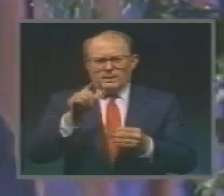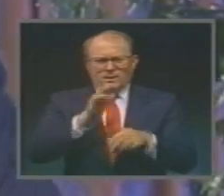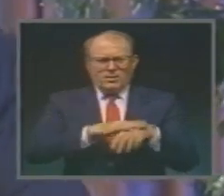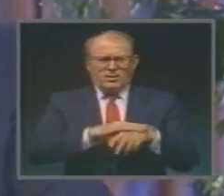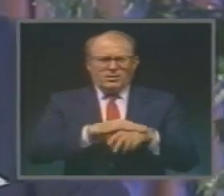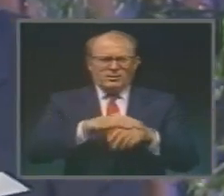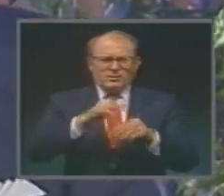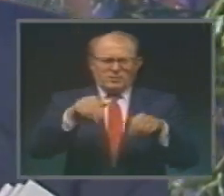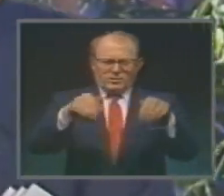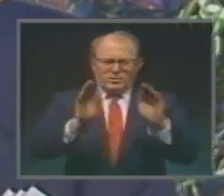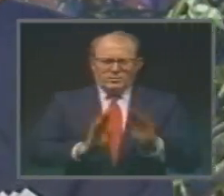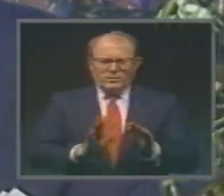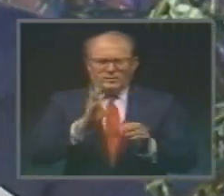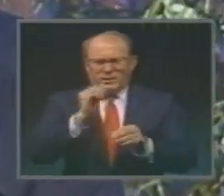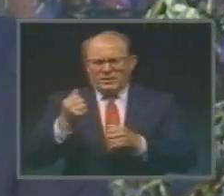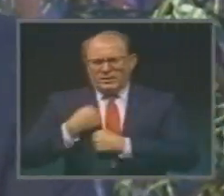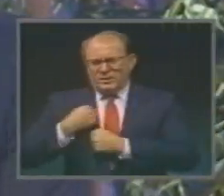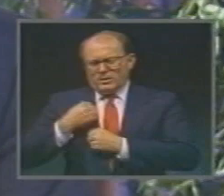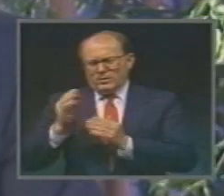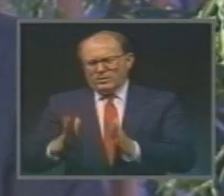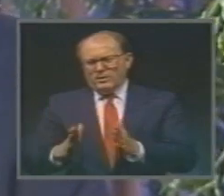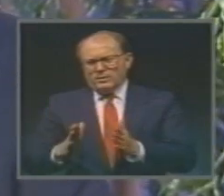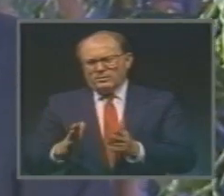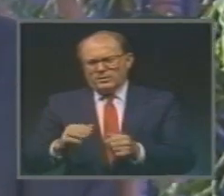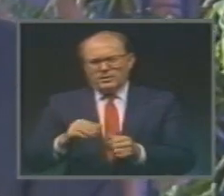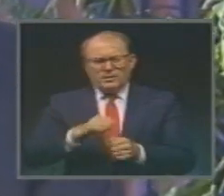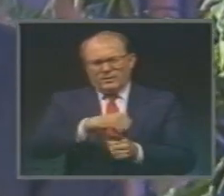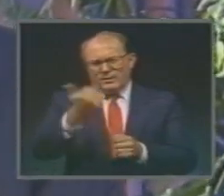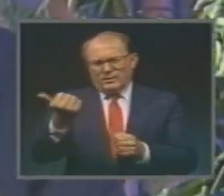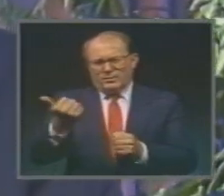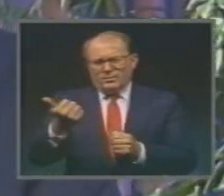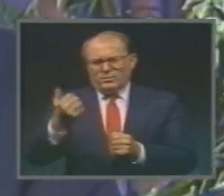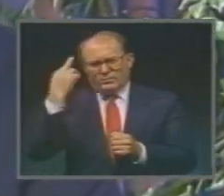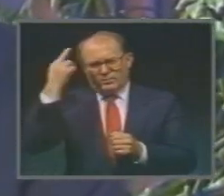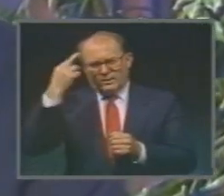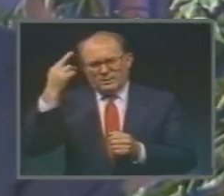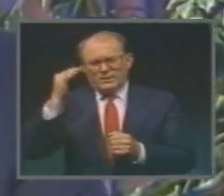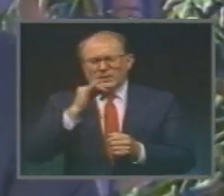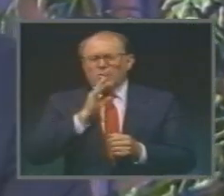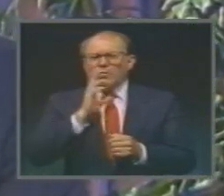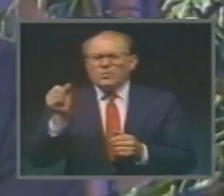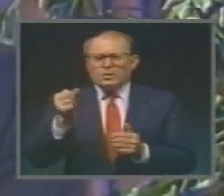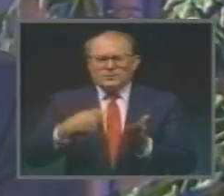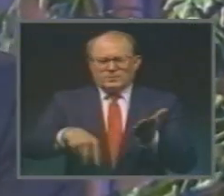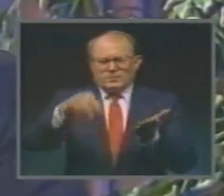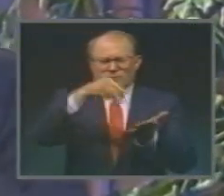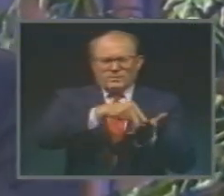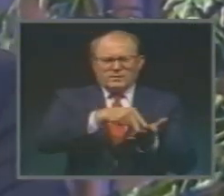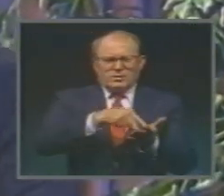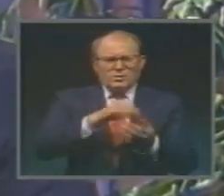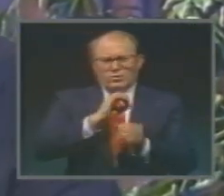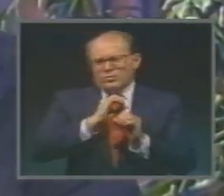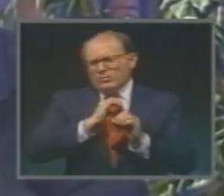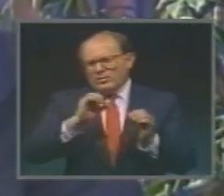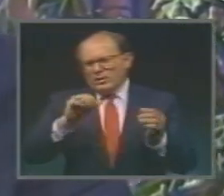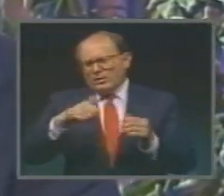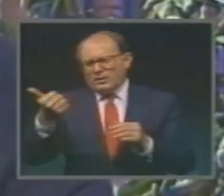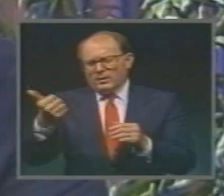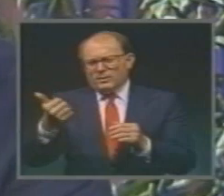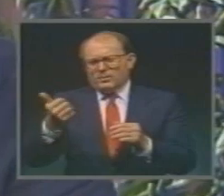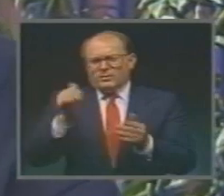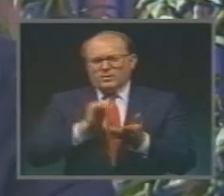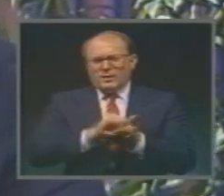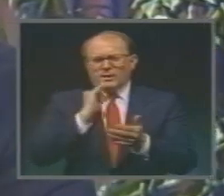Well, the only other explanation for the empty tomb is resurrection. My friend, there is no event in history that is